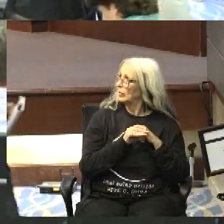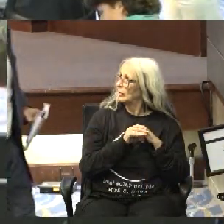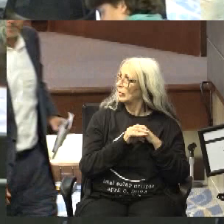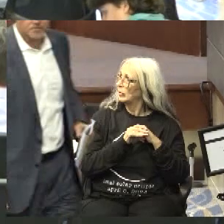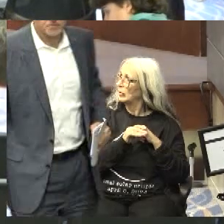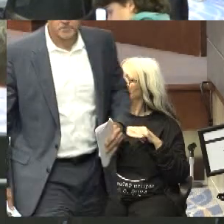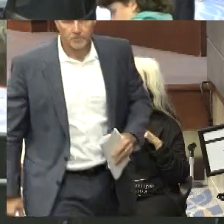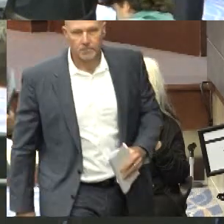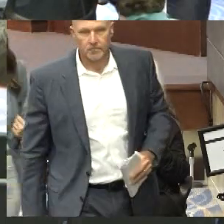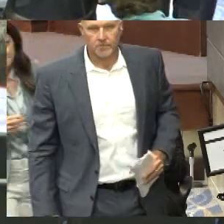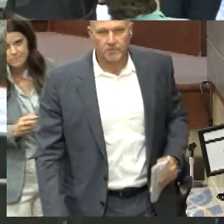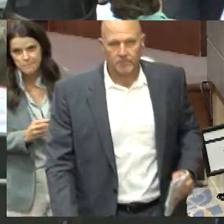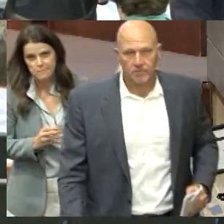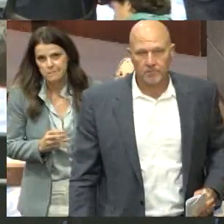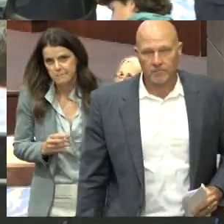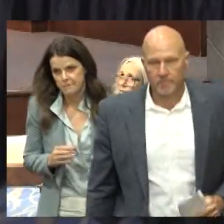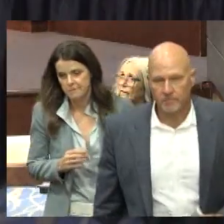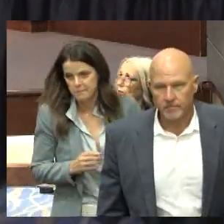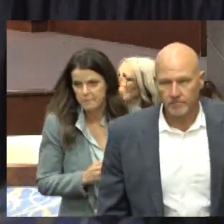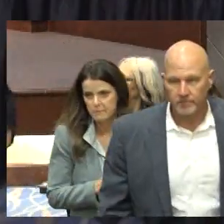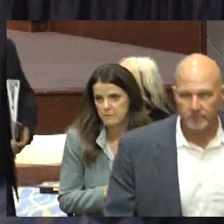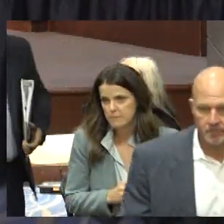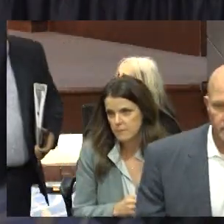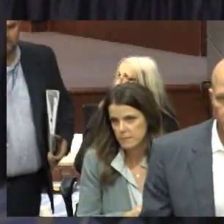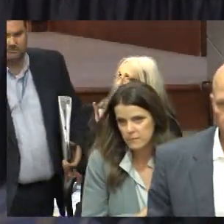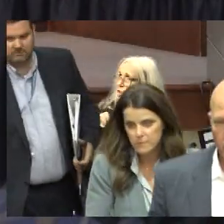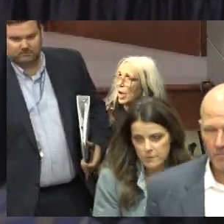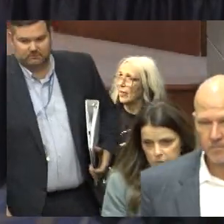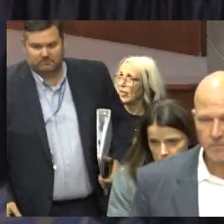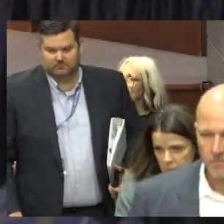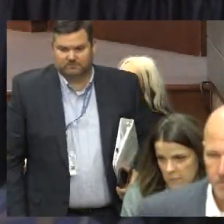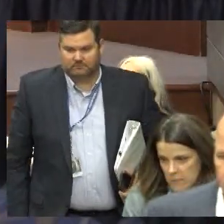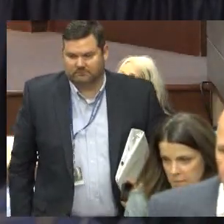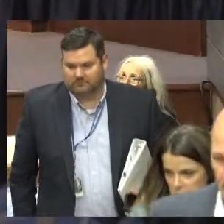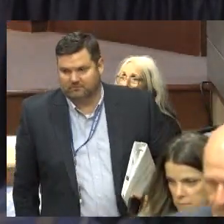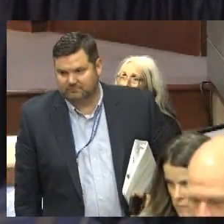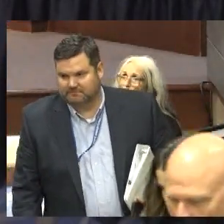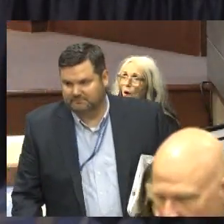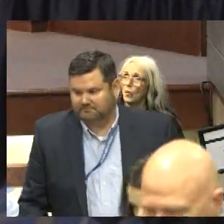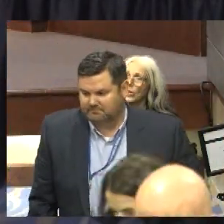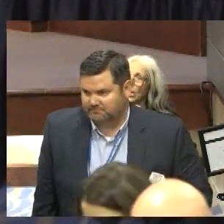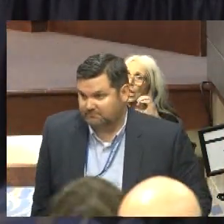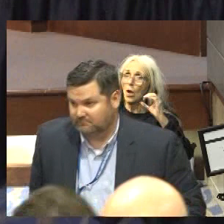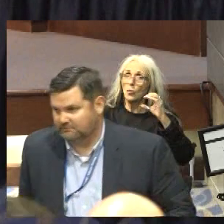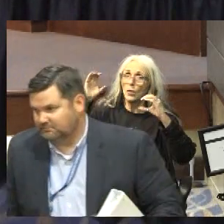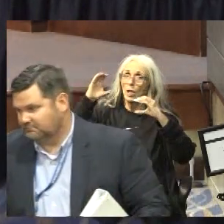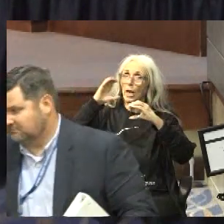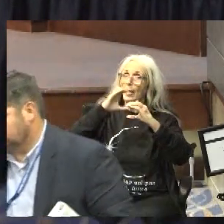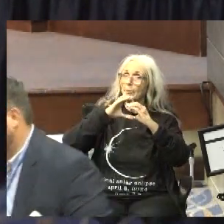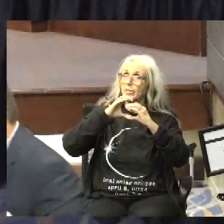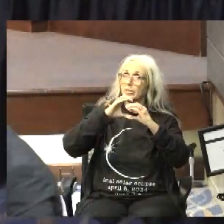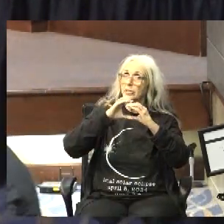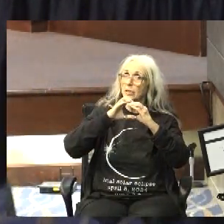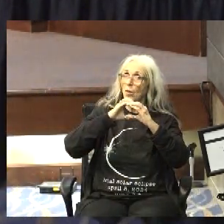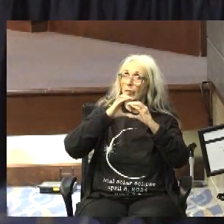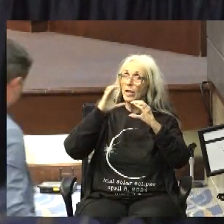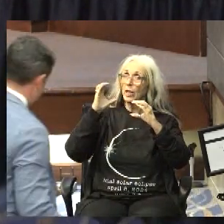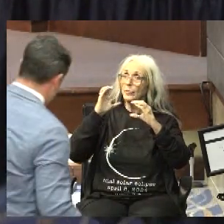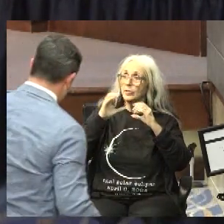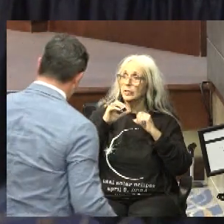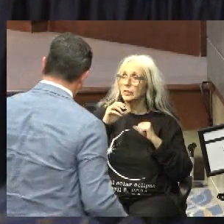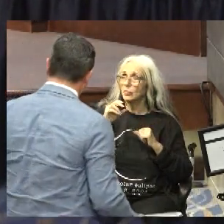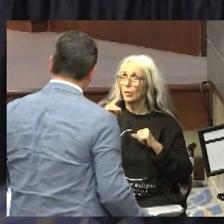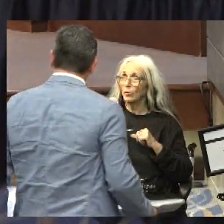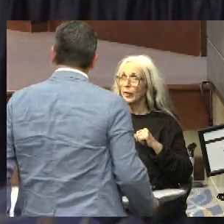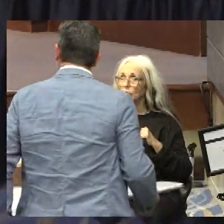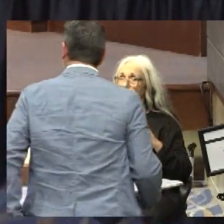We've got a briefing from Jonathan Cook on the eclipse preparations as our next work session. And